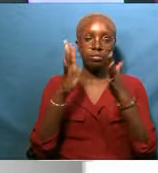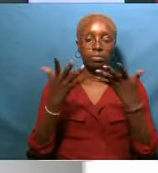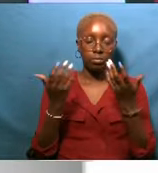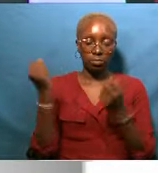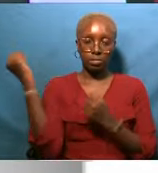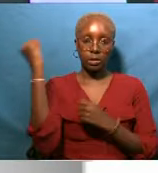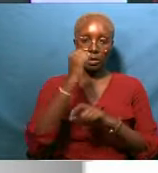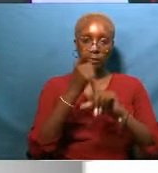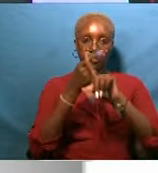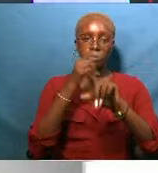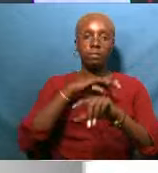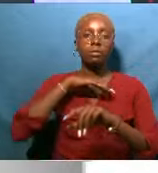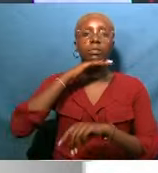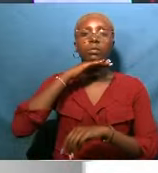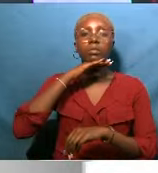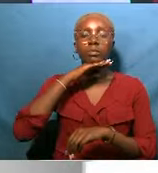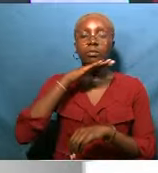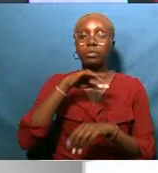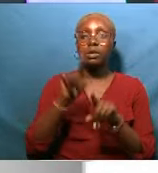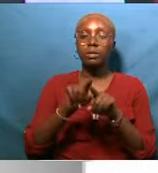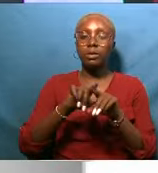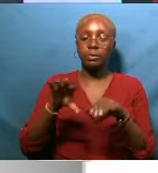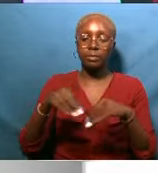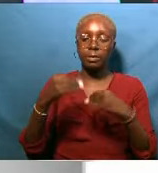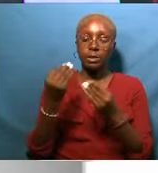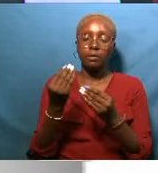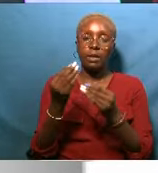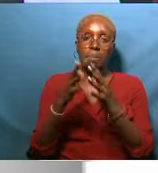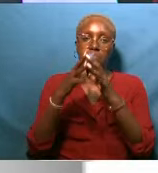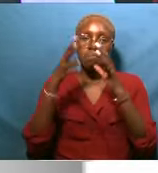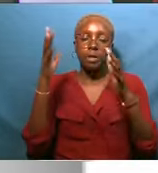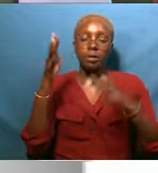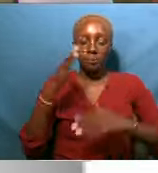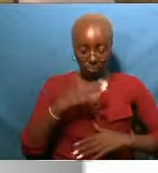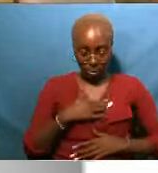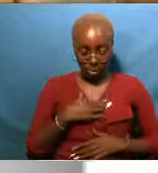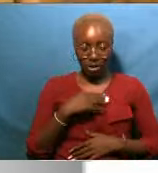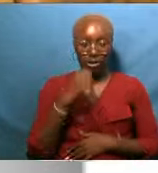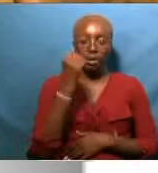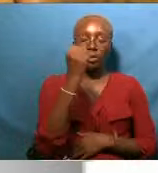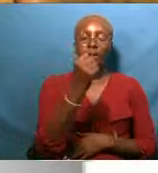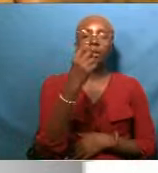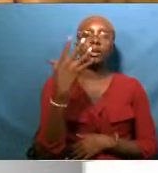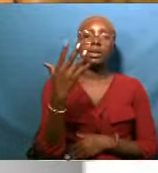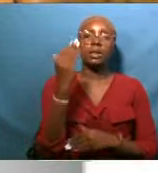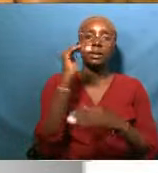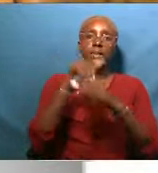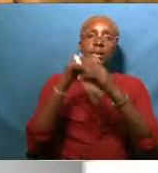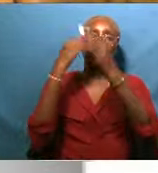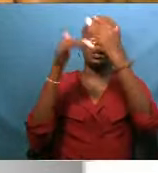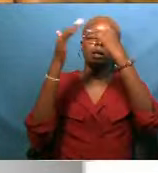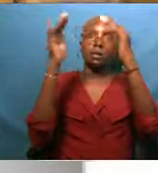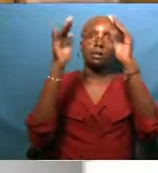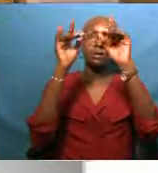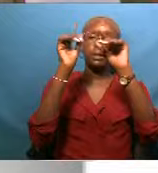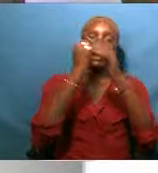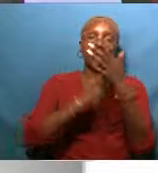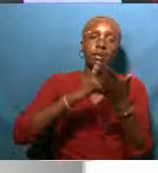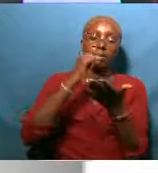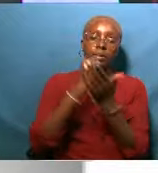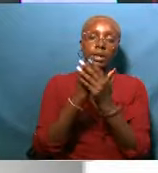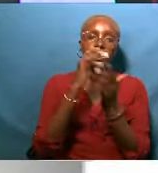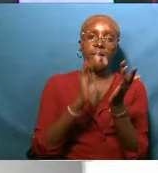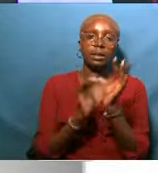raising him from death and granting him great honor at your right hand on high. Amen. Amen. Jesus